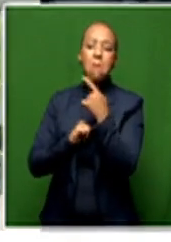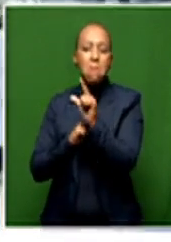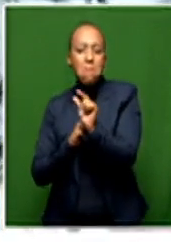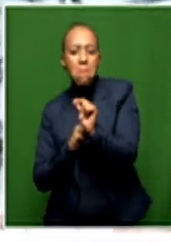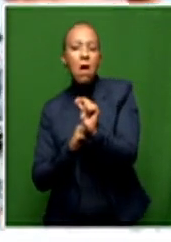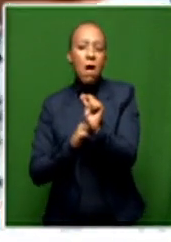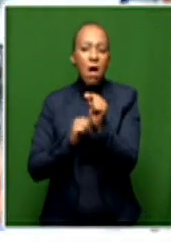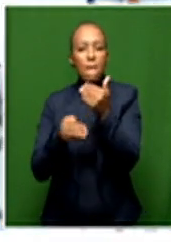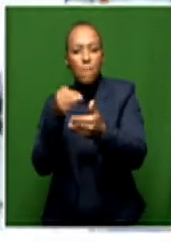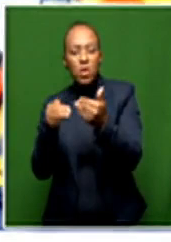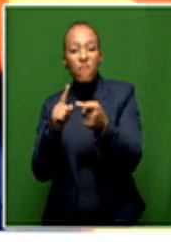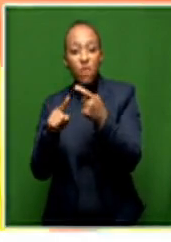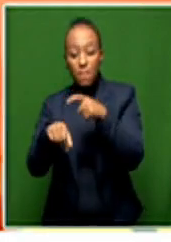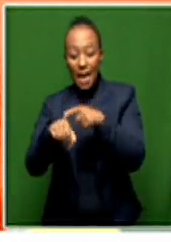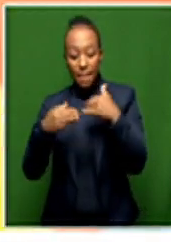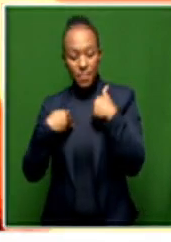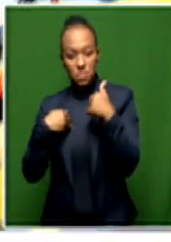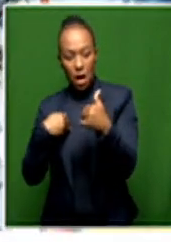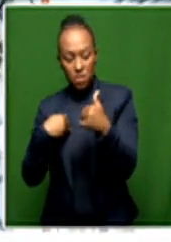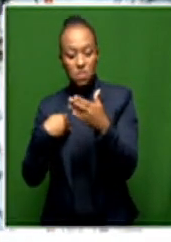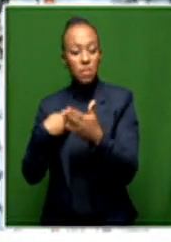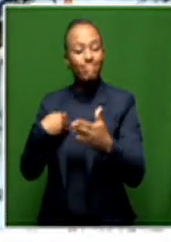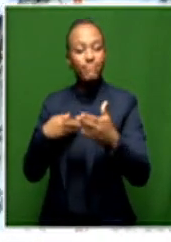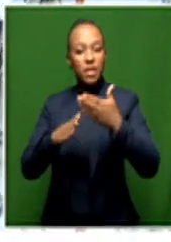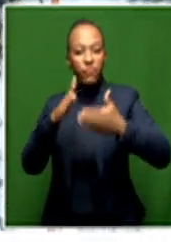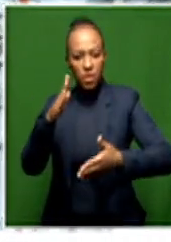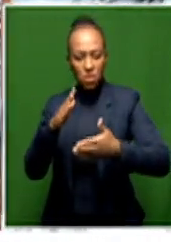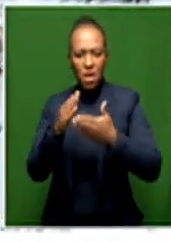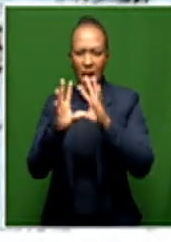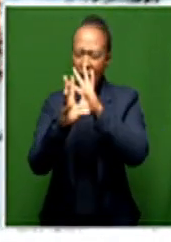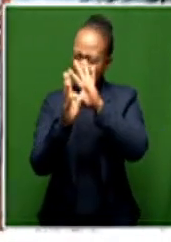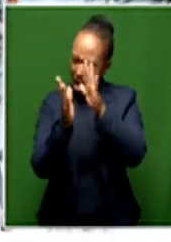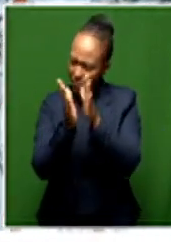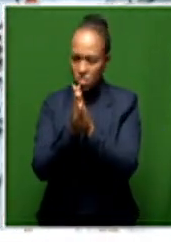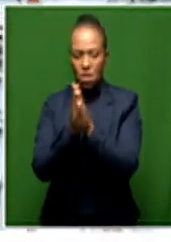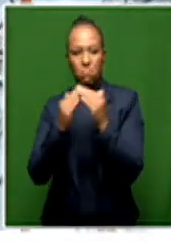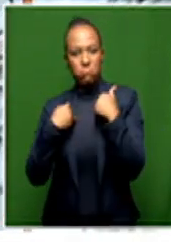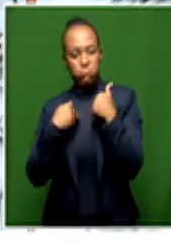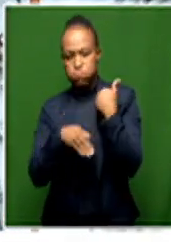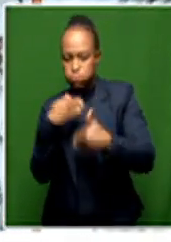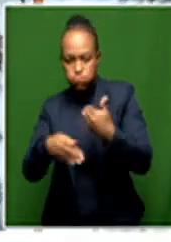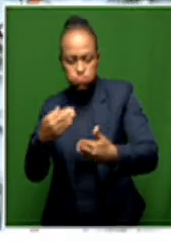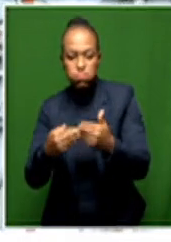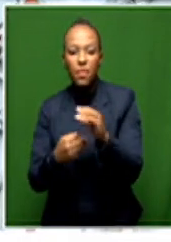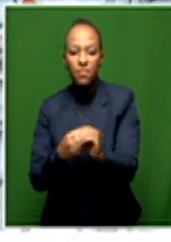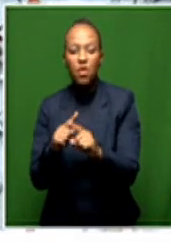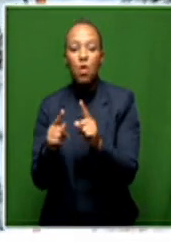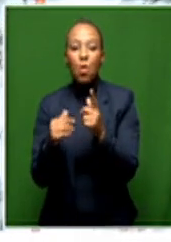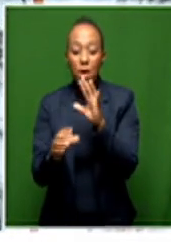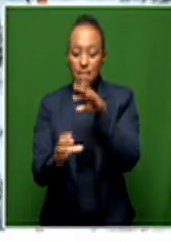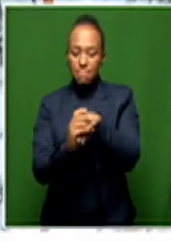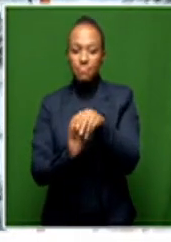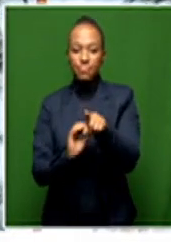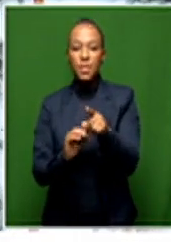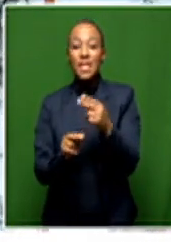the processes from inception until their conclusion at all the material stages which actually takes place.